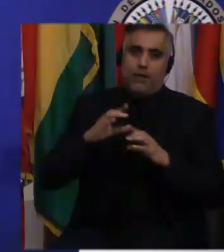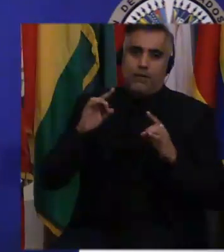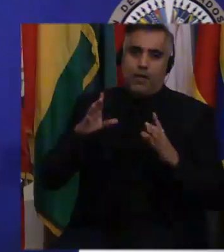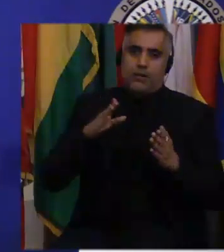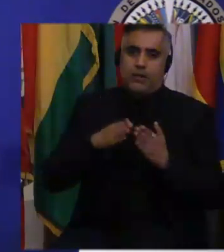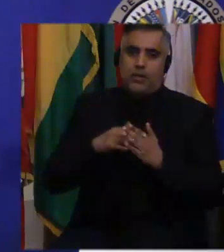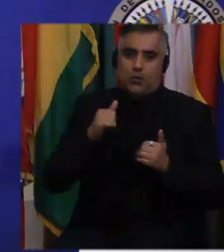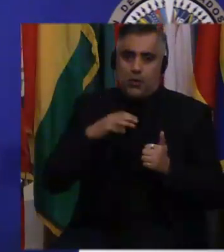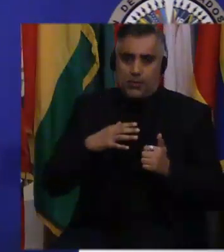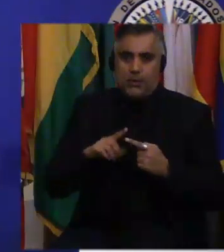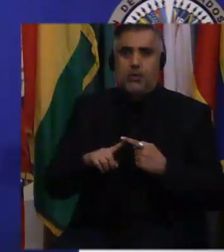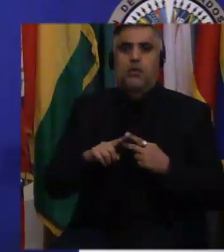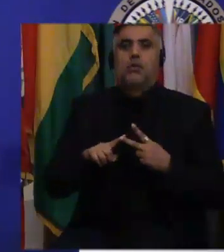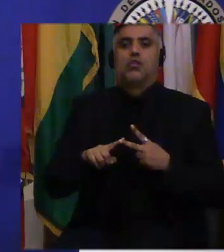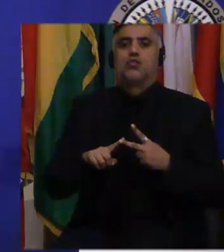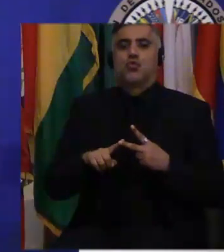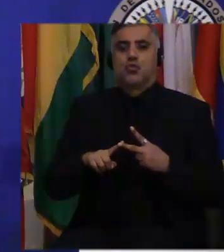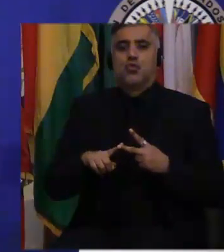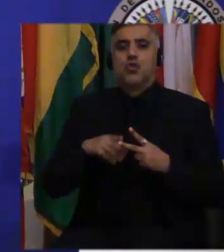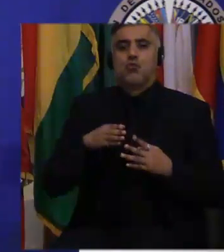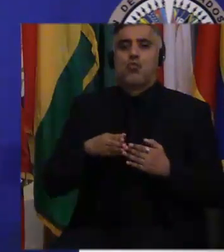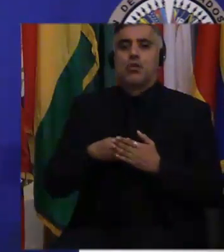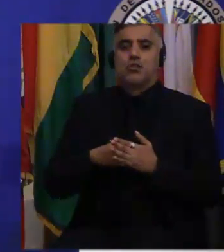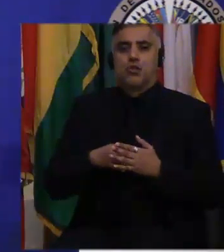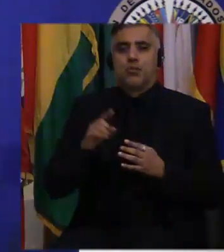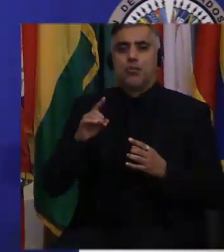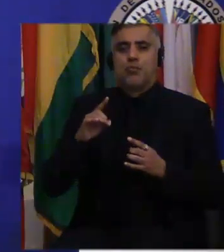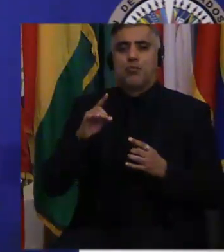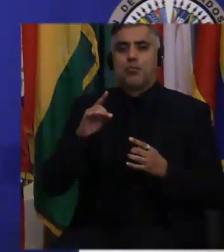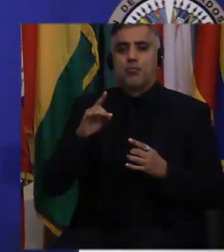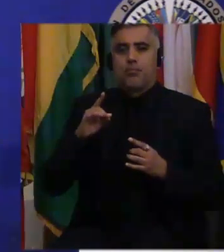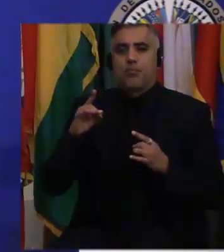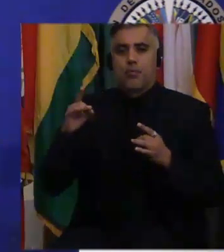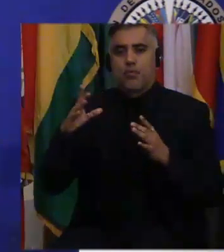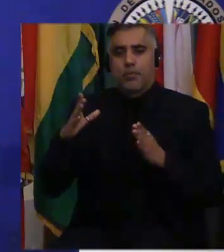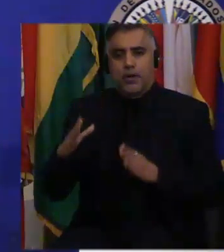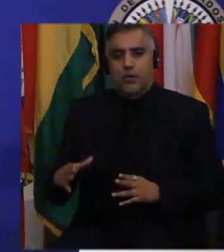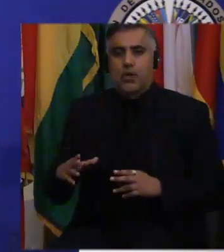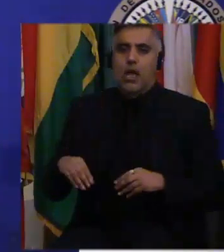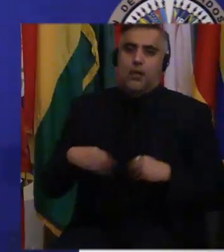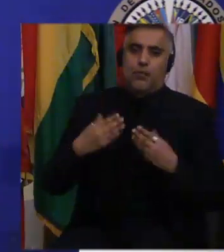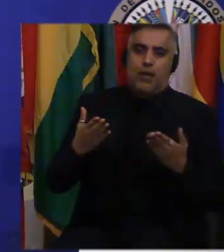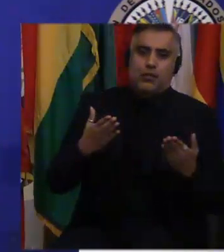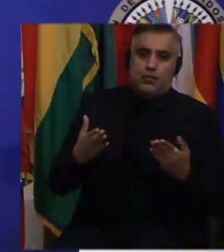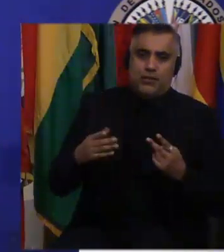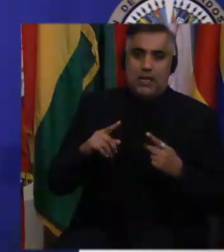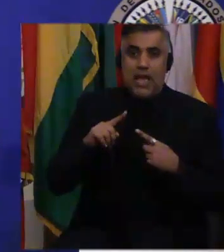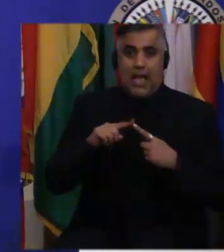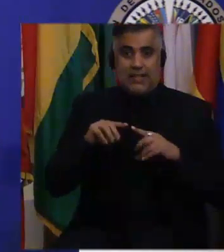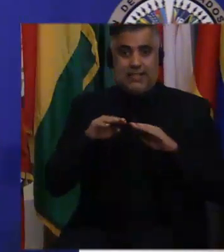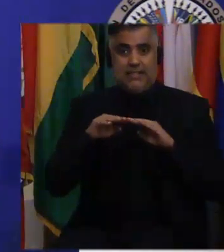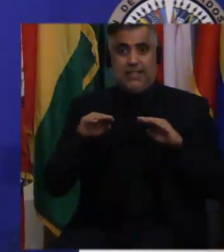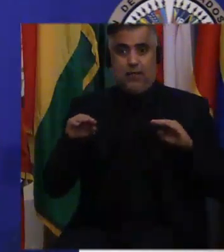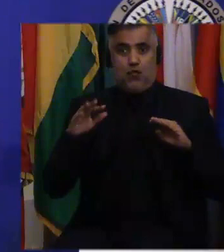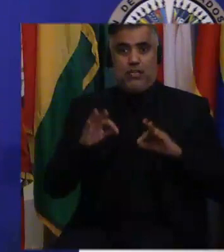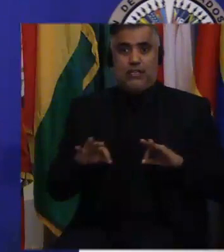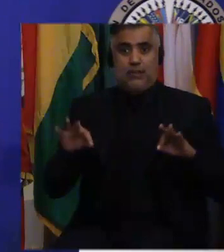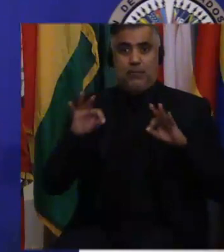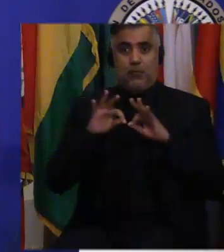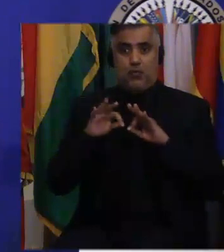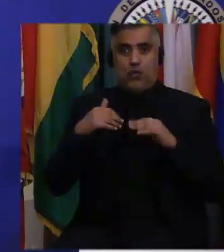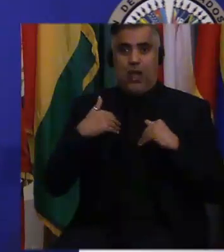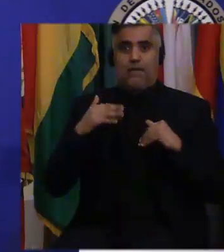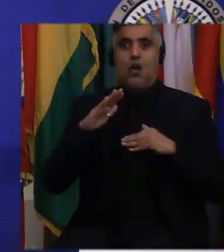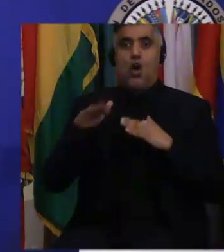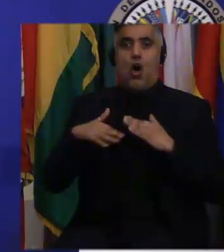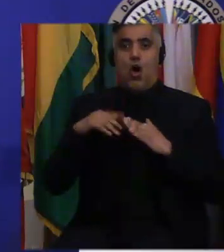violence against women, to prosecute perpetrators, to provide services. And at this level, it would be important to have